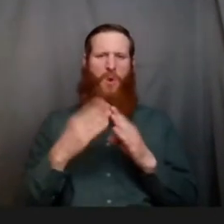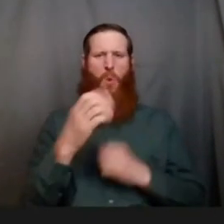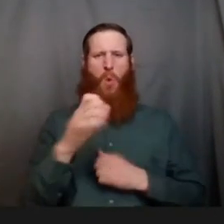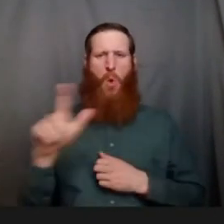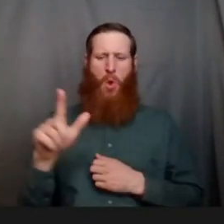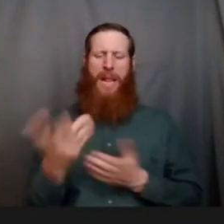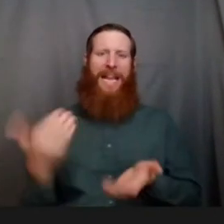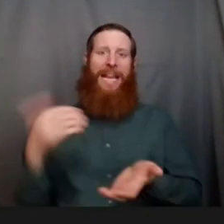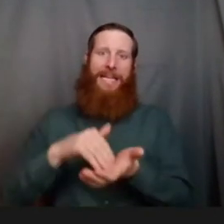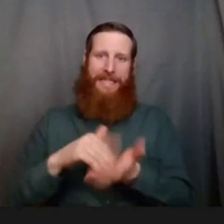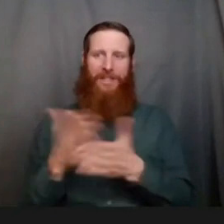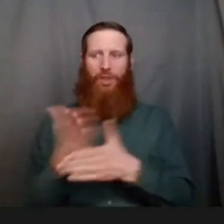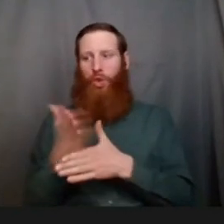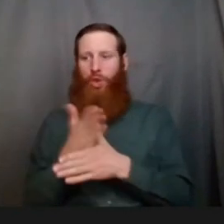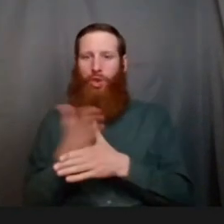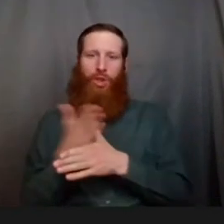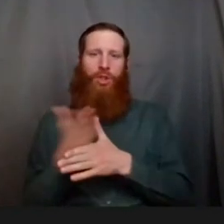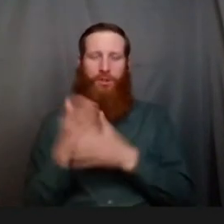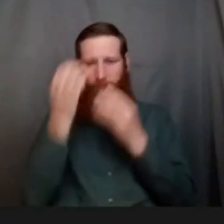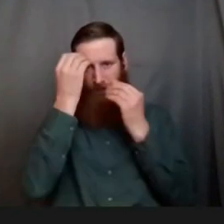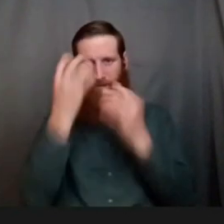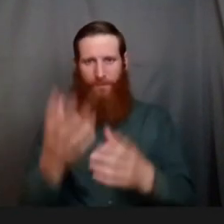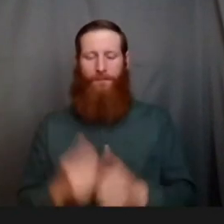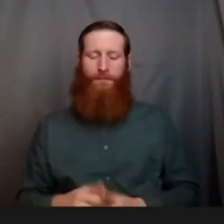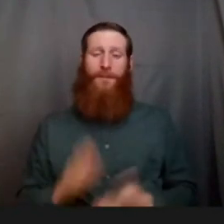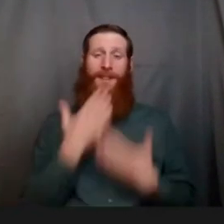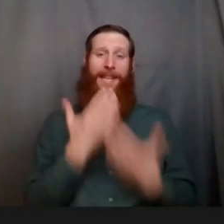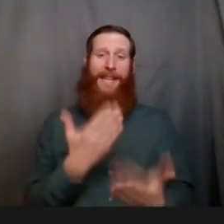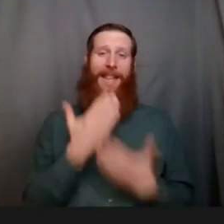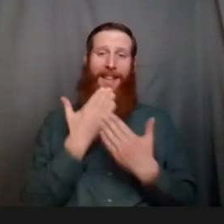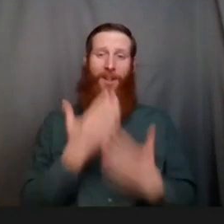more details on that. But again, thank you, everybody.